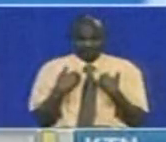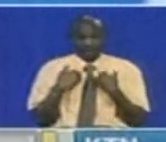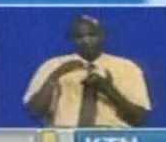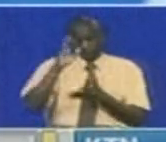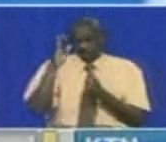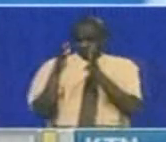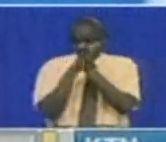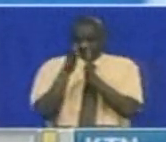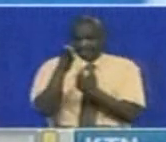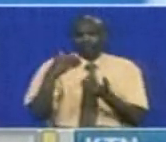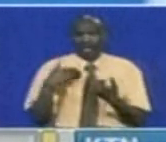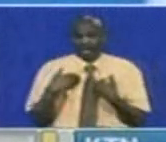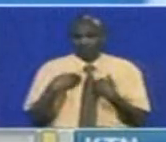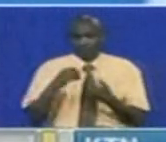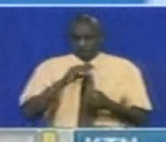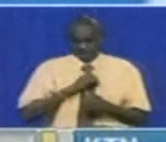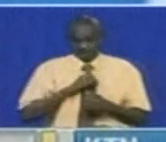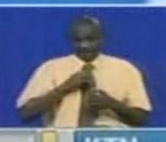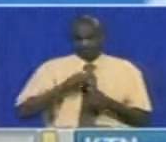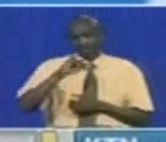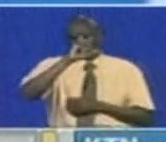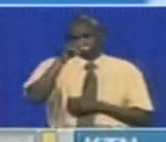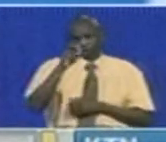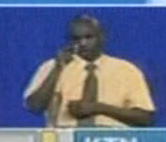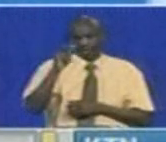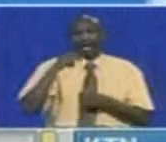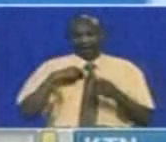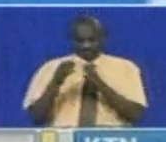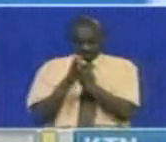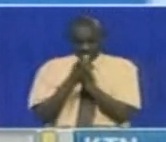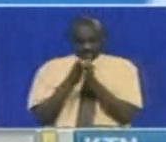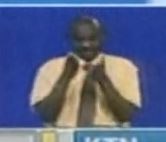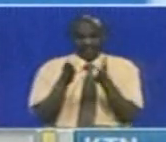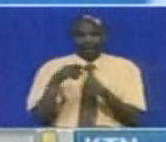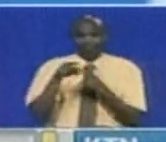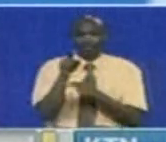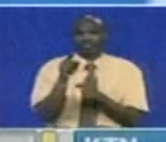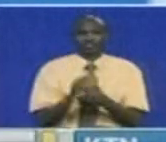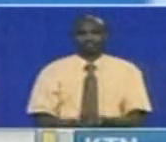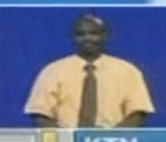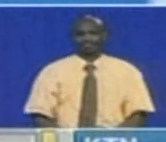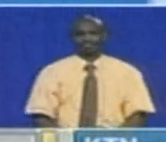on this story by our very own John Alanamu, who has some details.